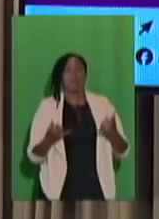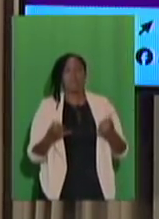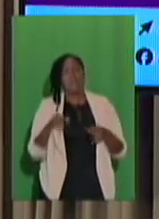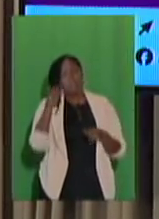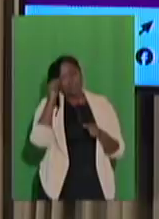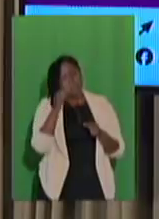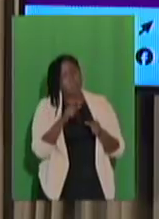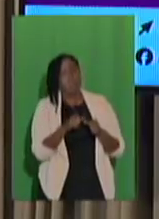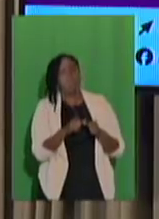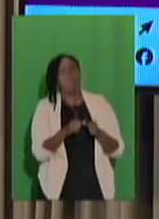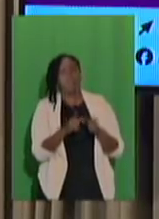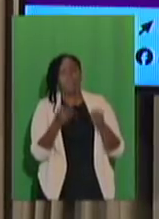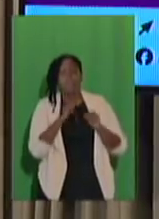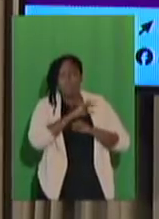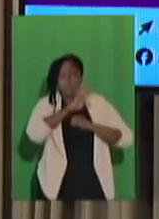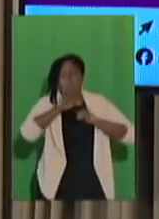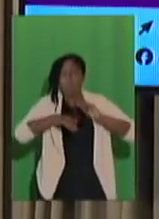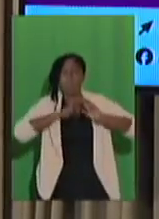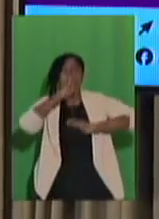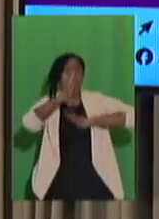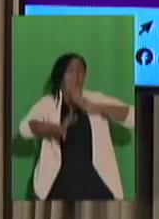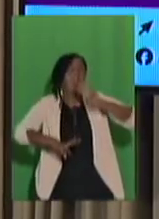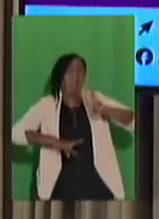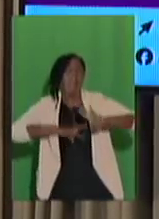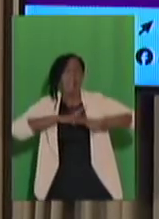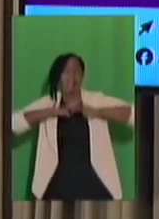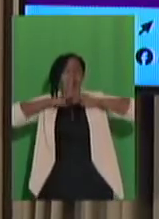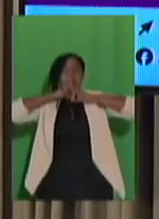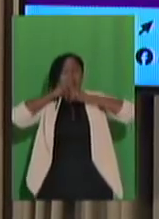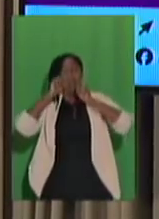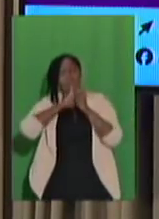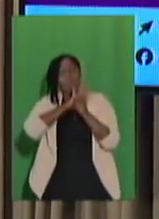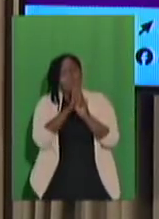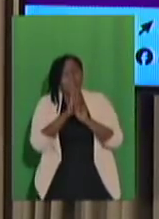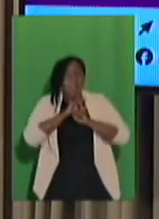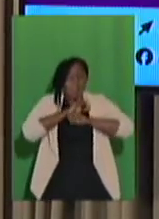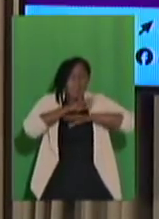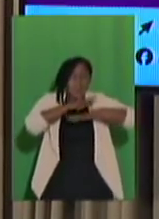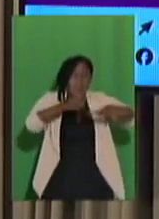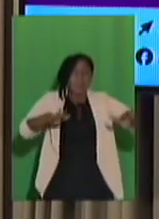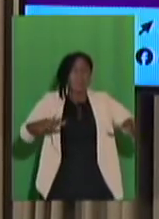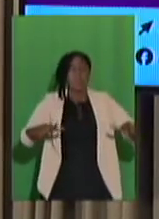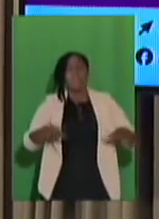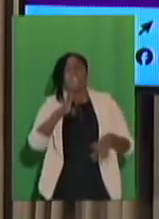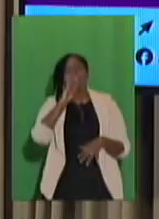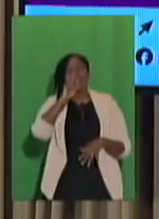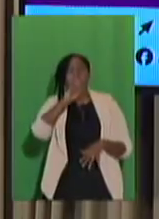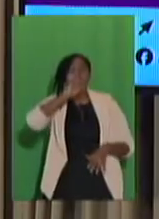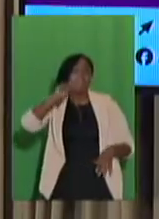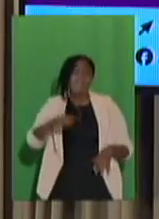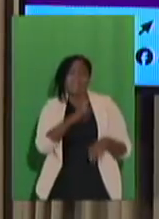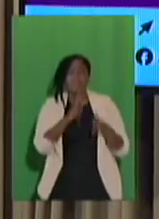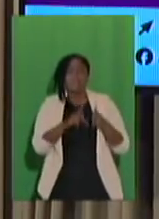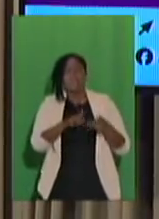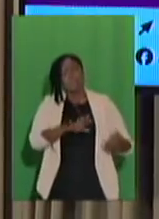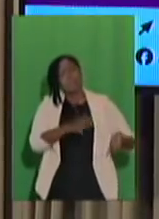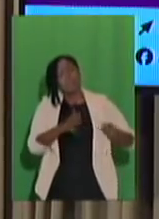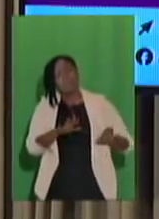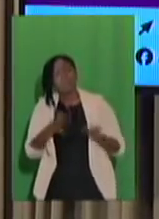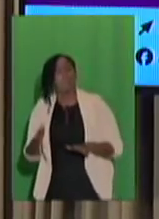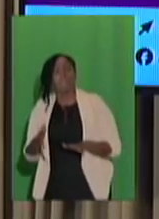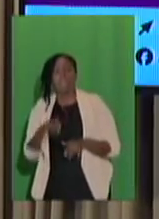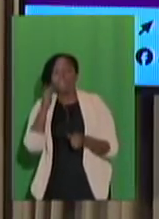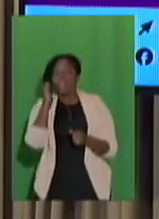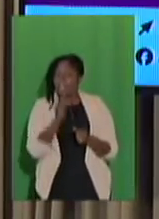global pandemic where 61,000 people have died. Every measure that the government